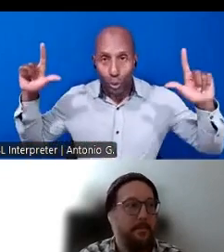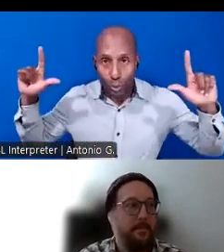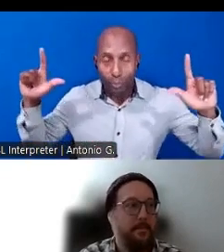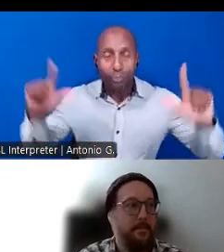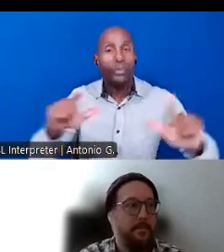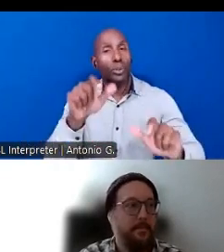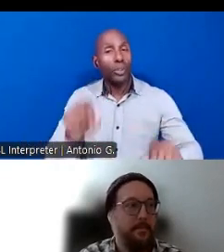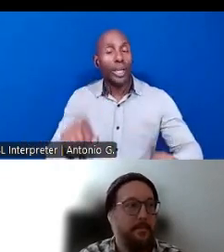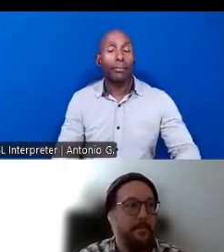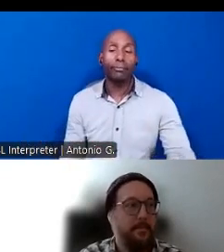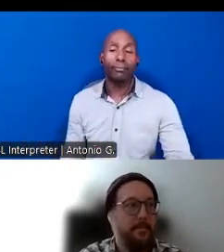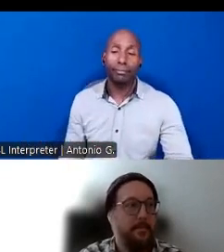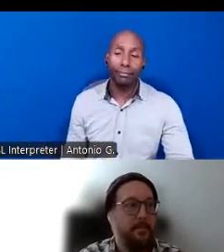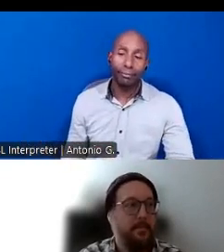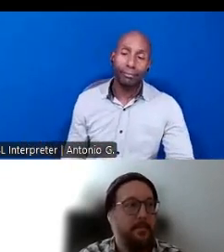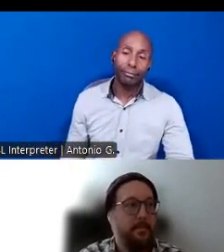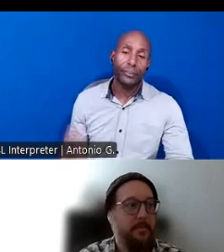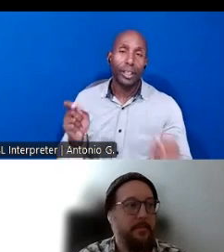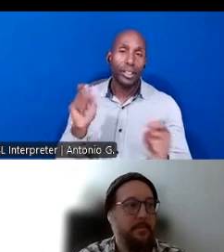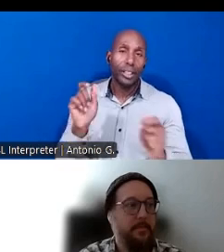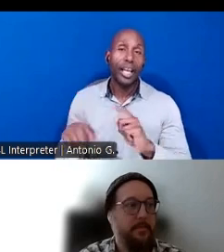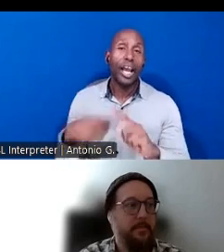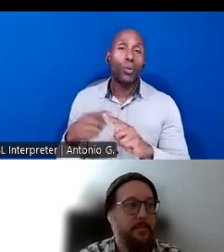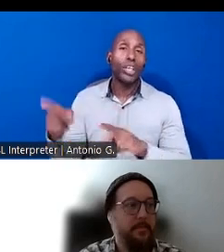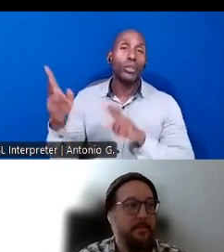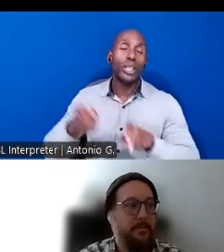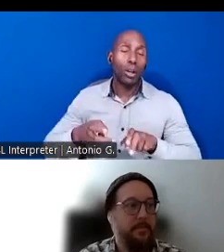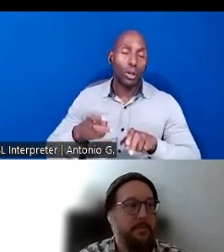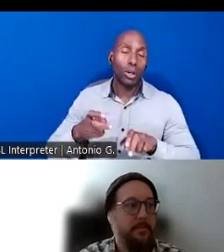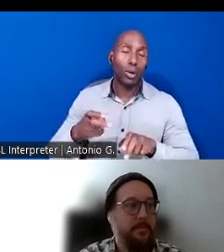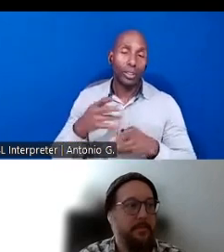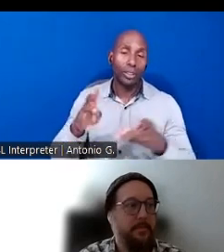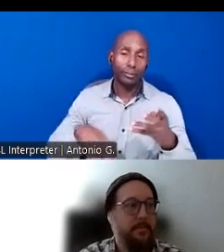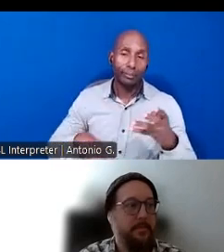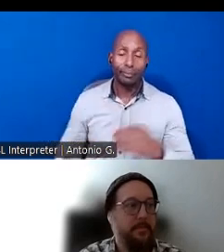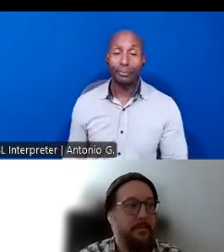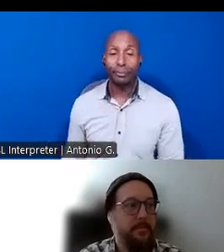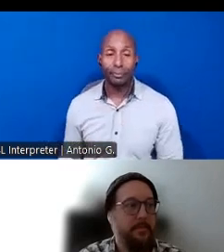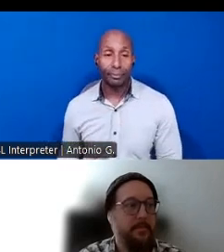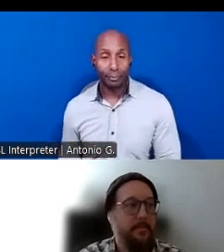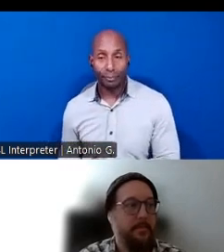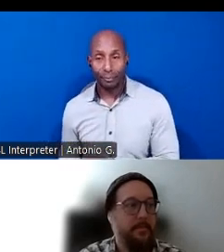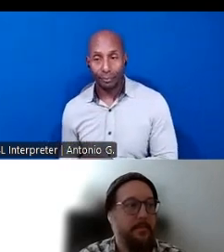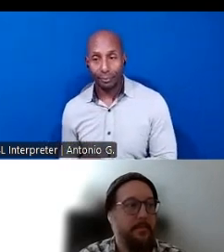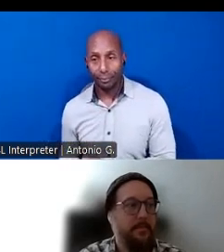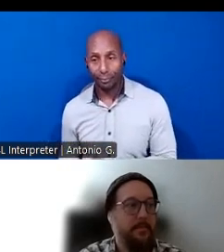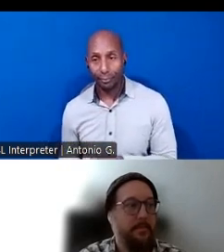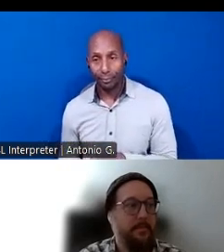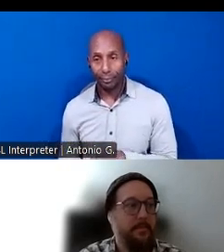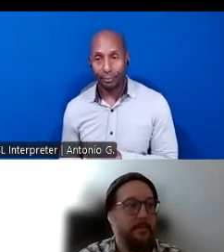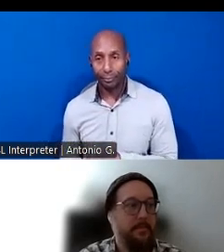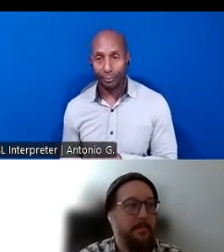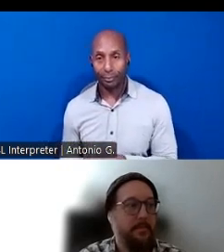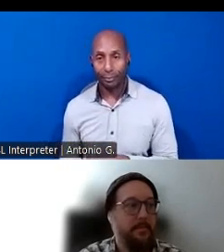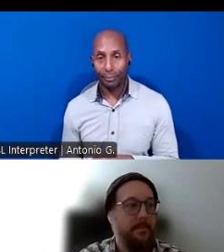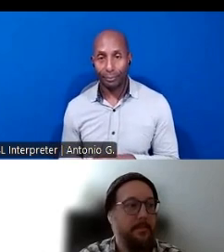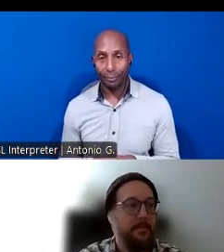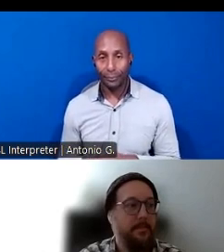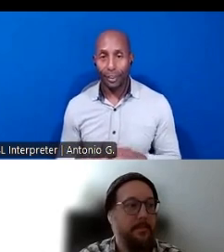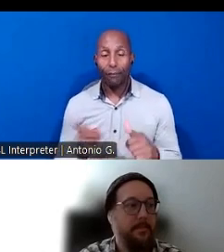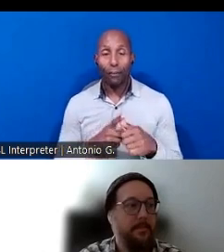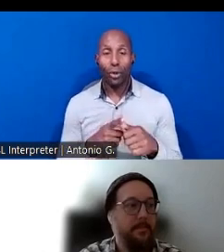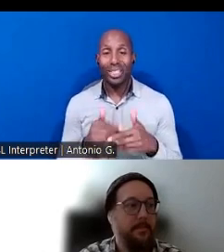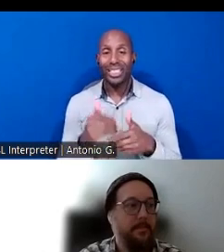says select your grant program from the drop-down list below. And then it says click in this box and look for the